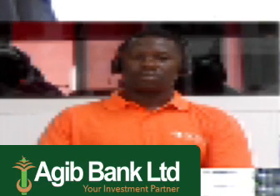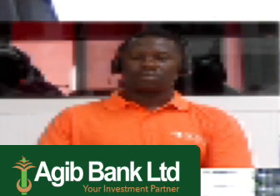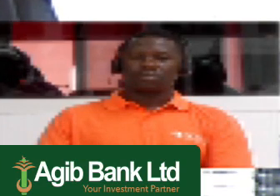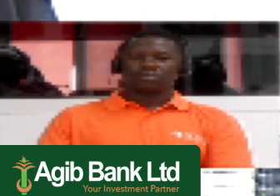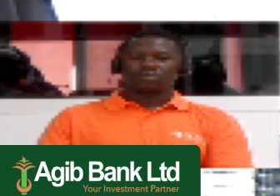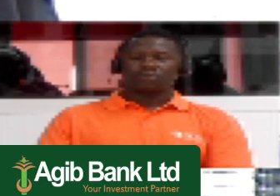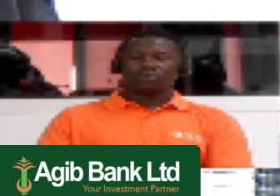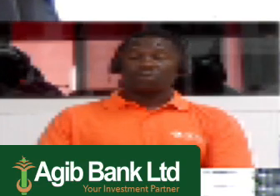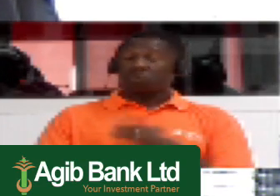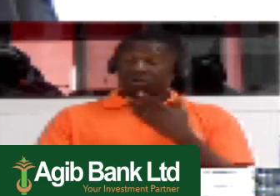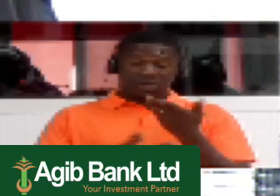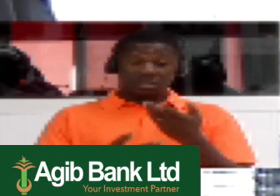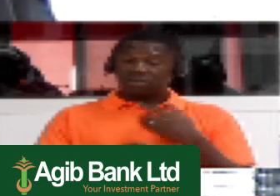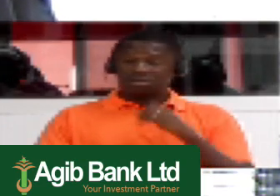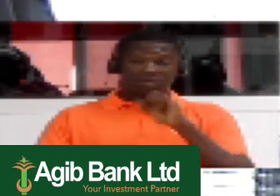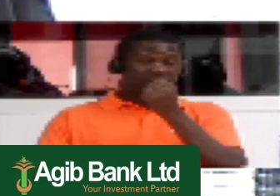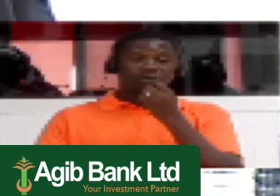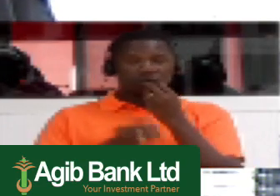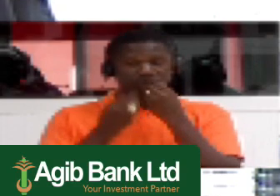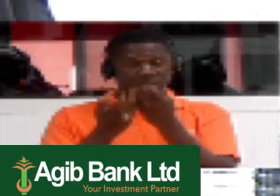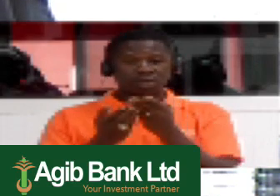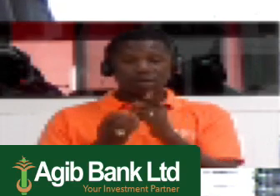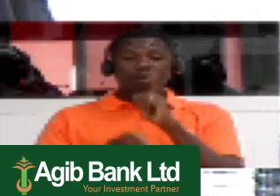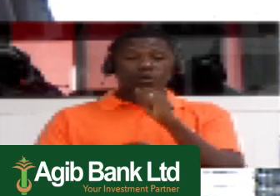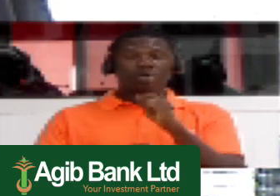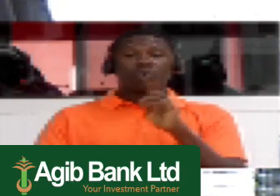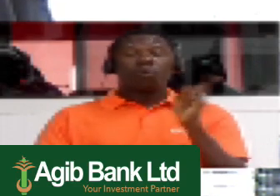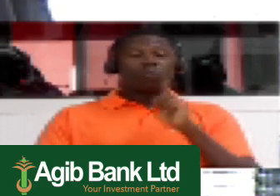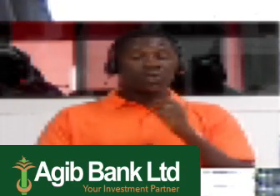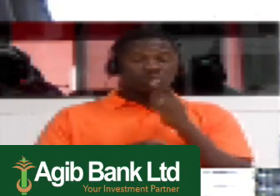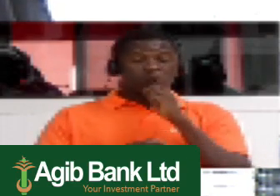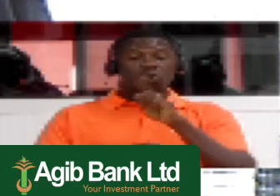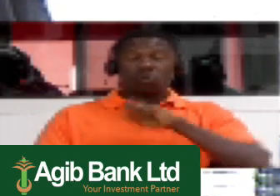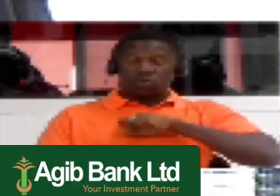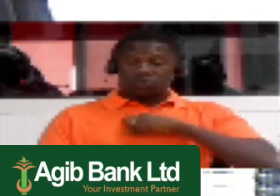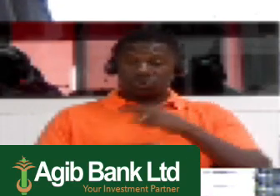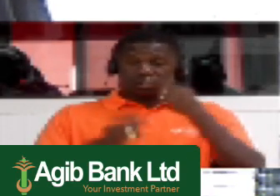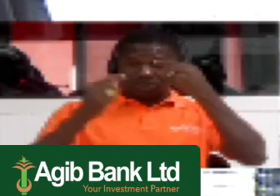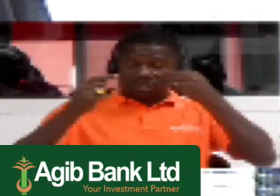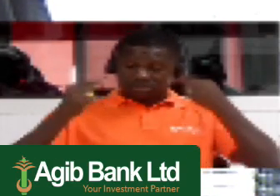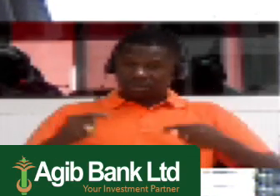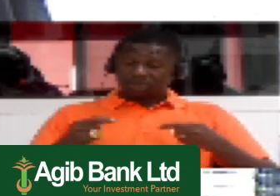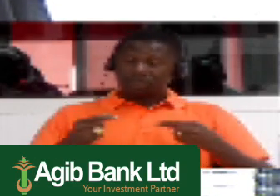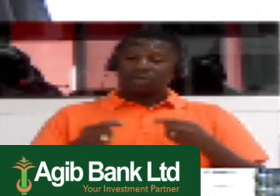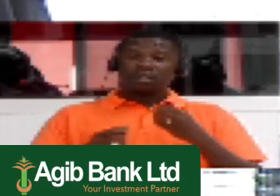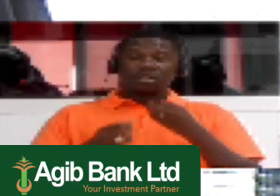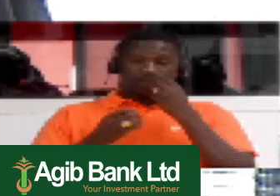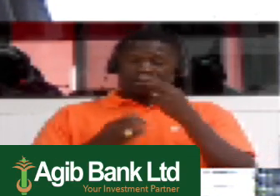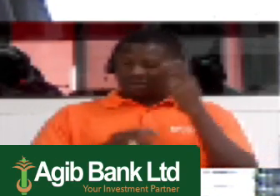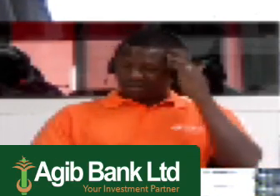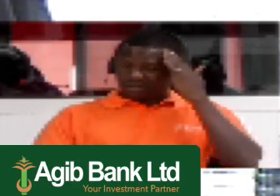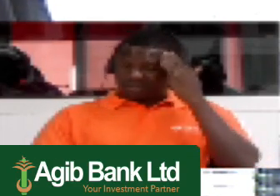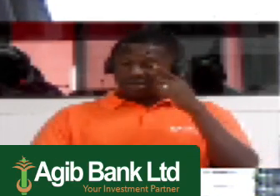bulokono. Well, it will be difficult to say, but according to his own statements, it appears that he got